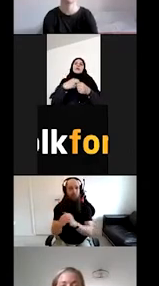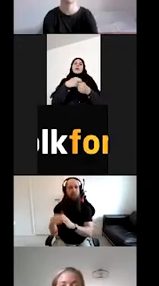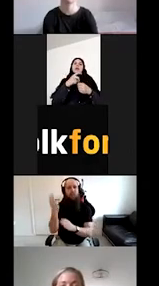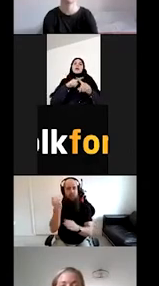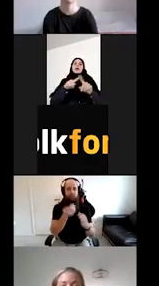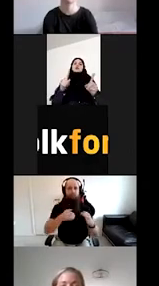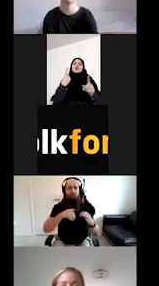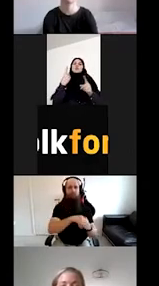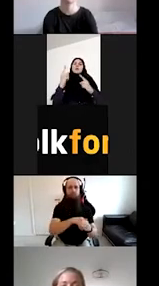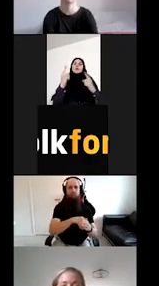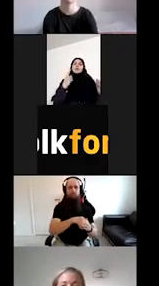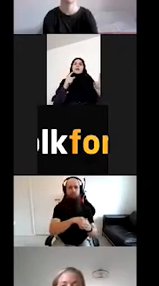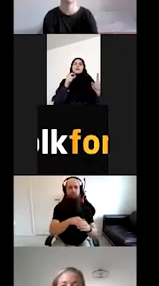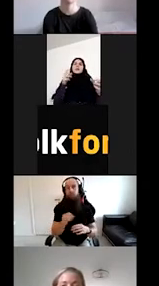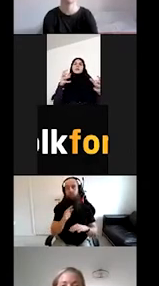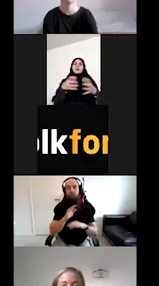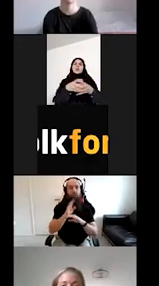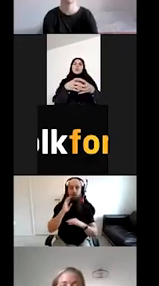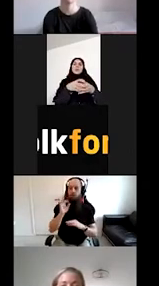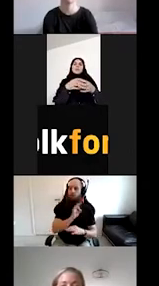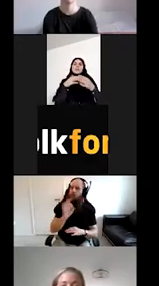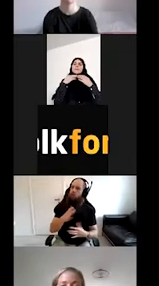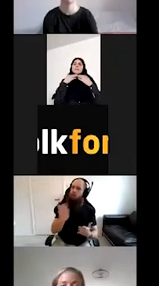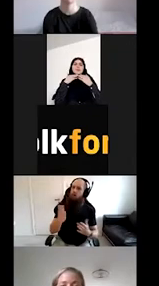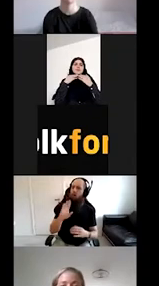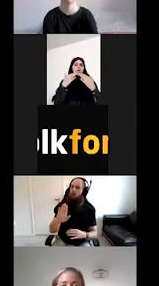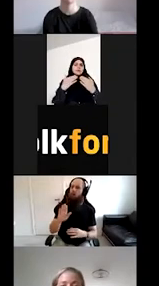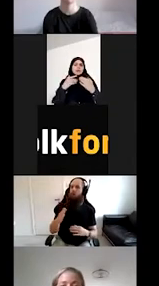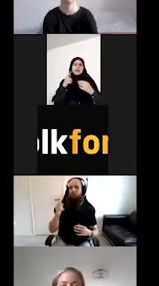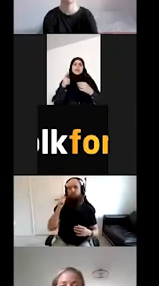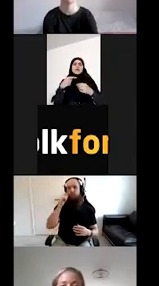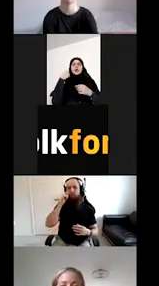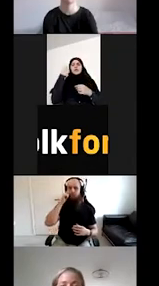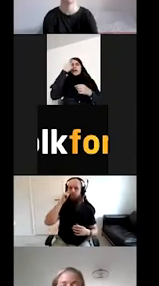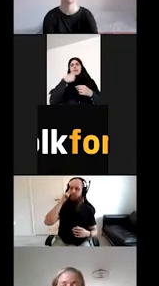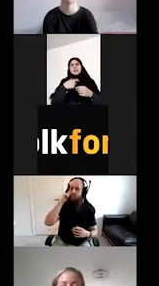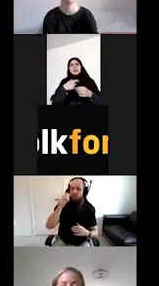into their ethnic group and other divisions.